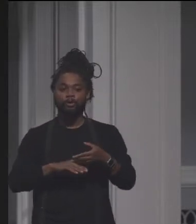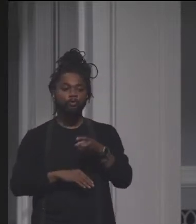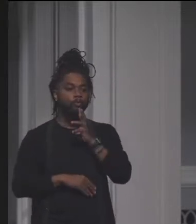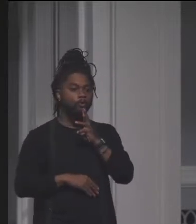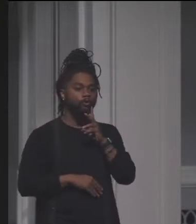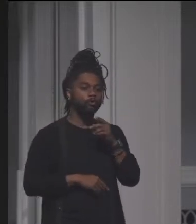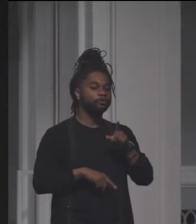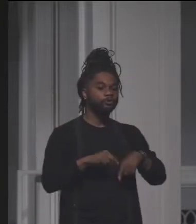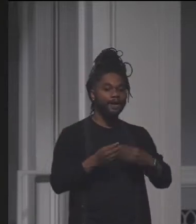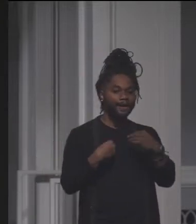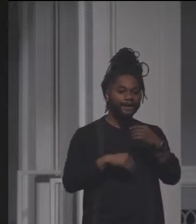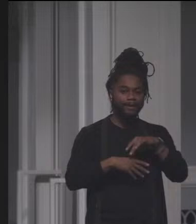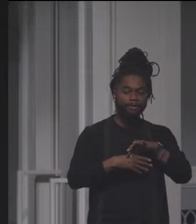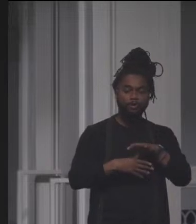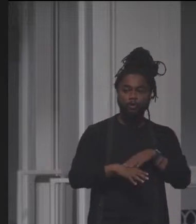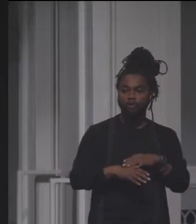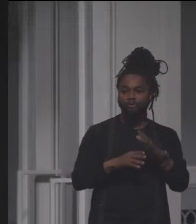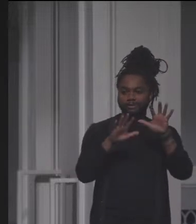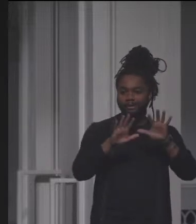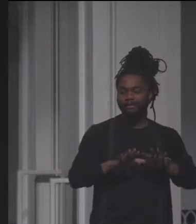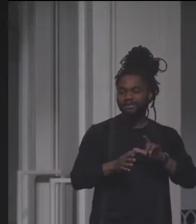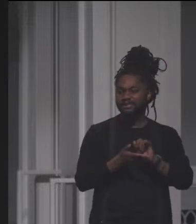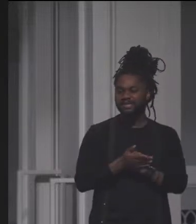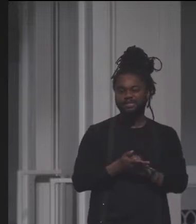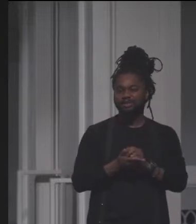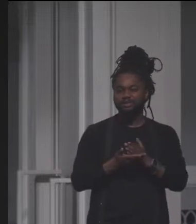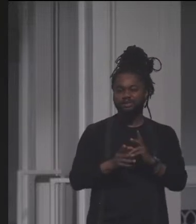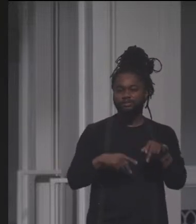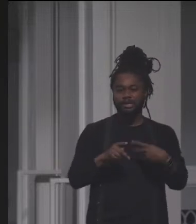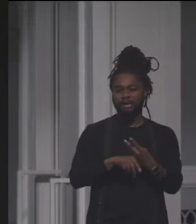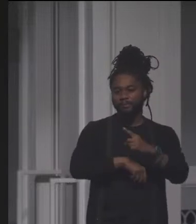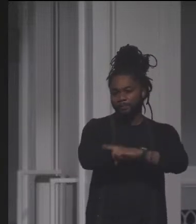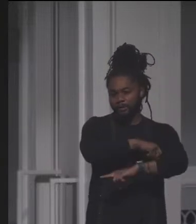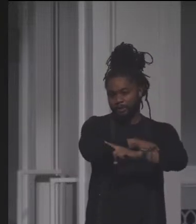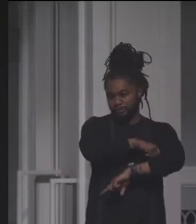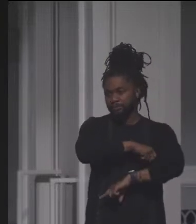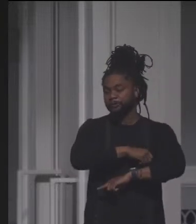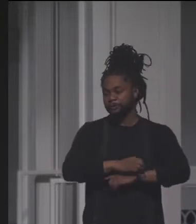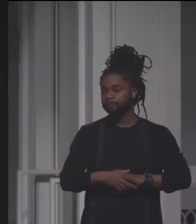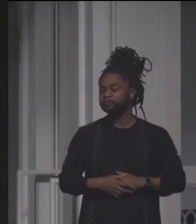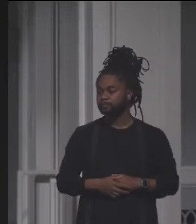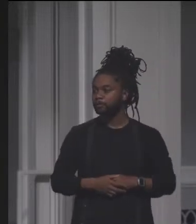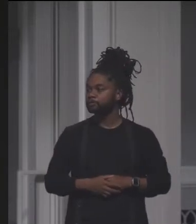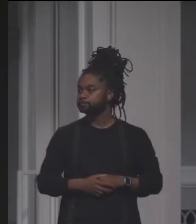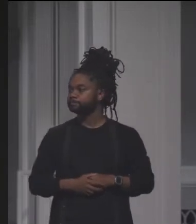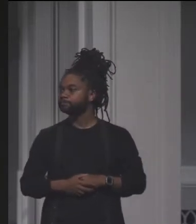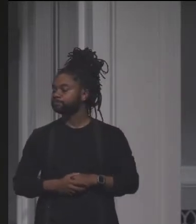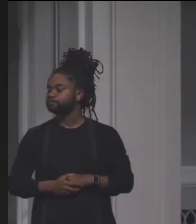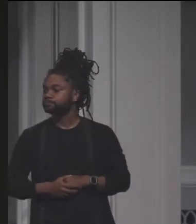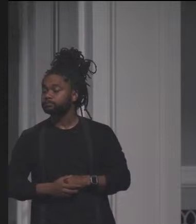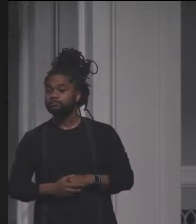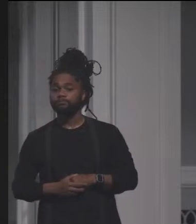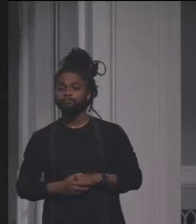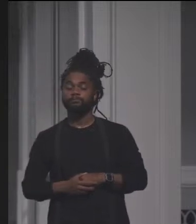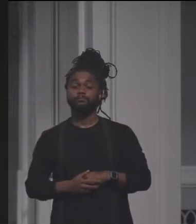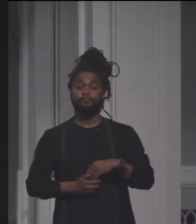or something like that. So you get a penance for a set amount of time. And the penitential